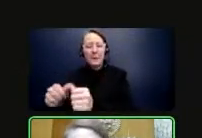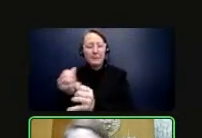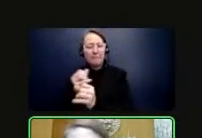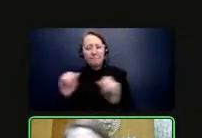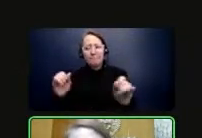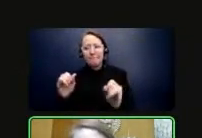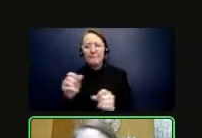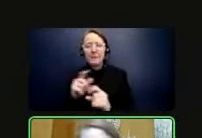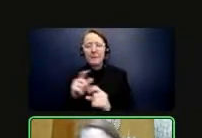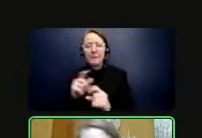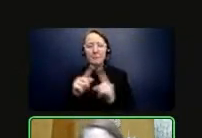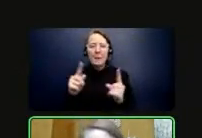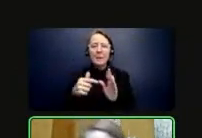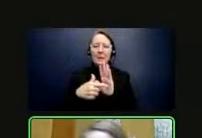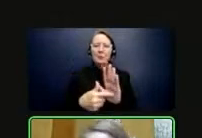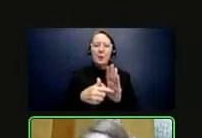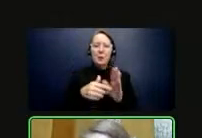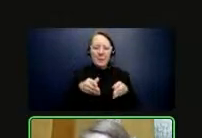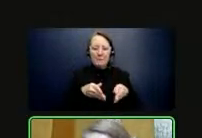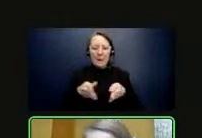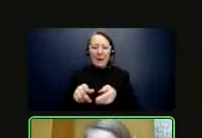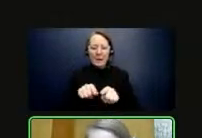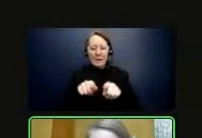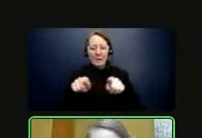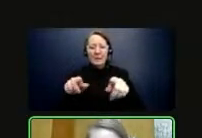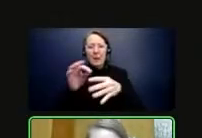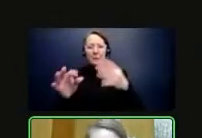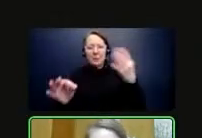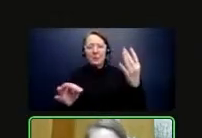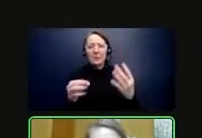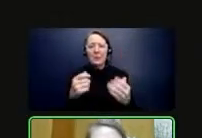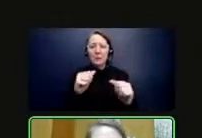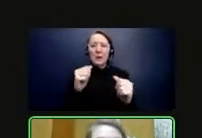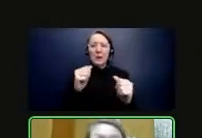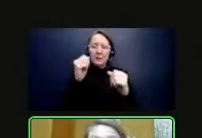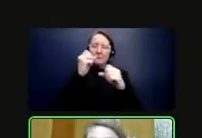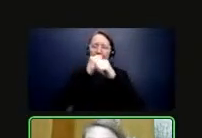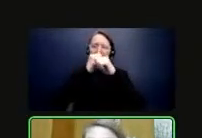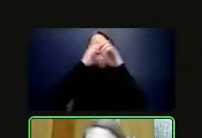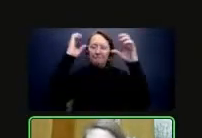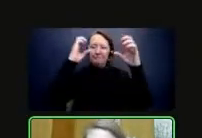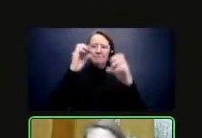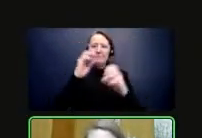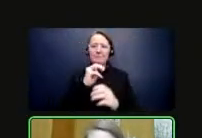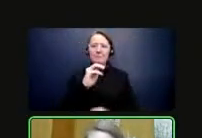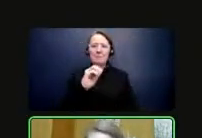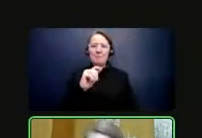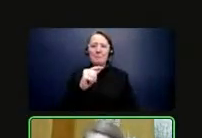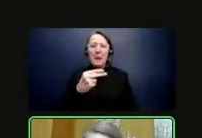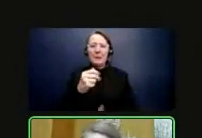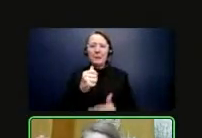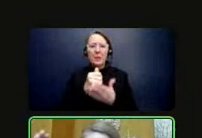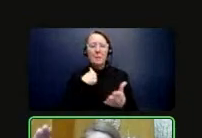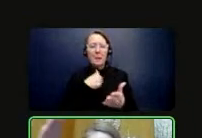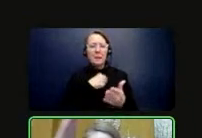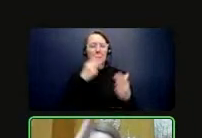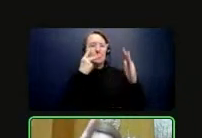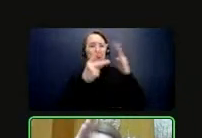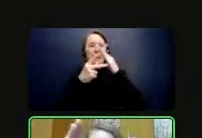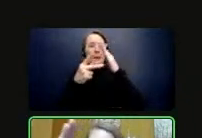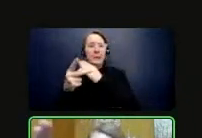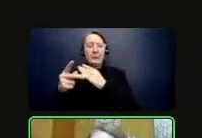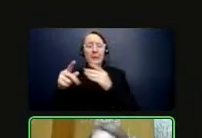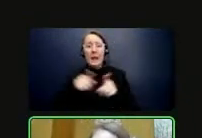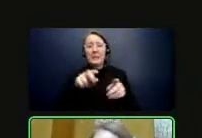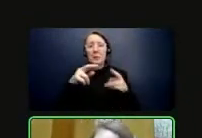that pathway. Trying to build out a math algorithm to help you all be able to help us all as a region be able to predict